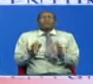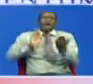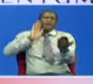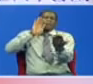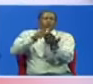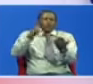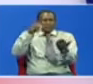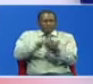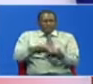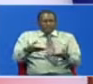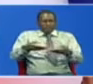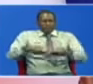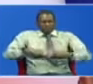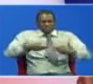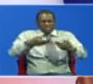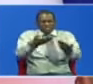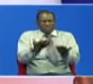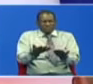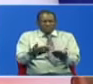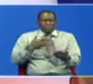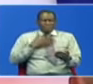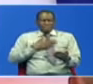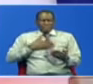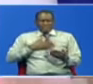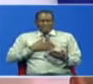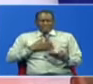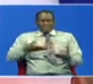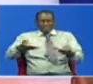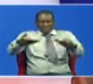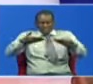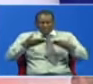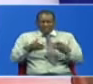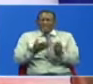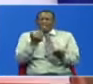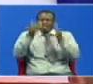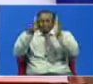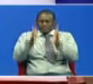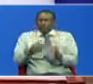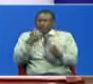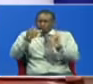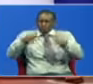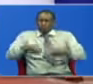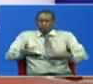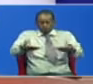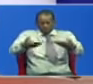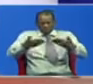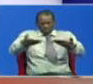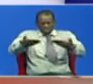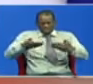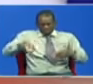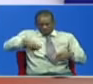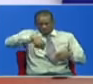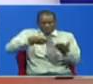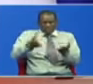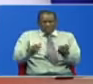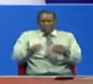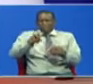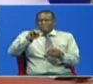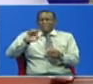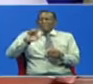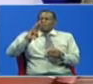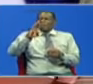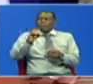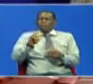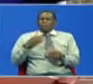give, kindly give, and anyone else out there who is able to give, give. So Melba Osuna,